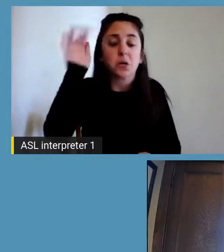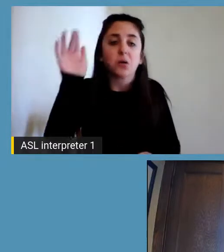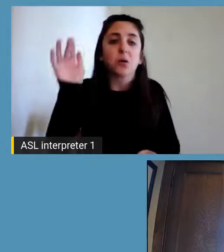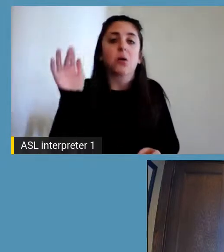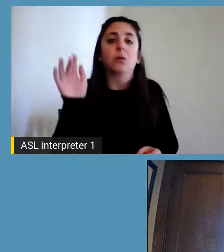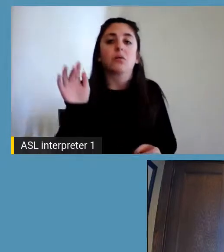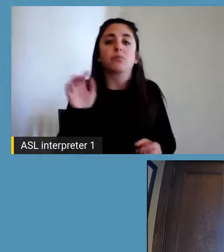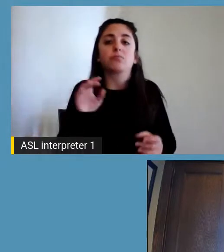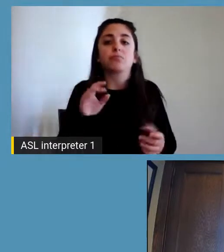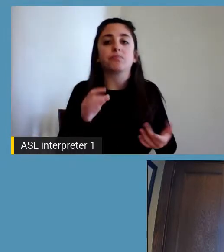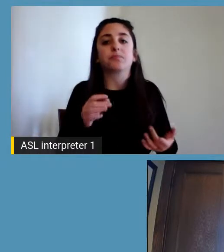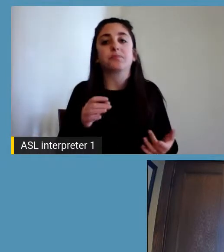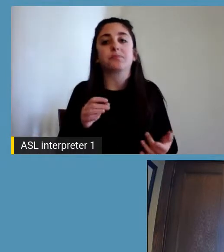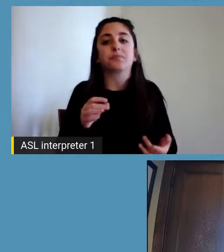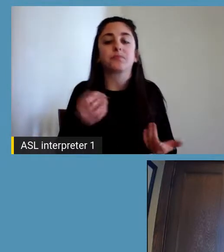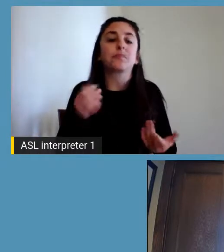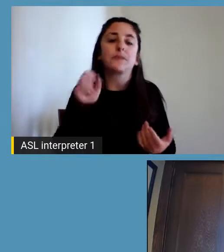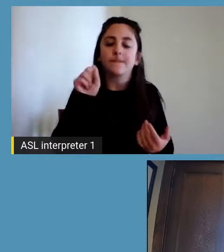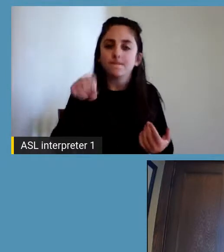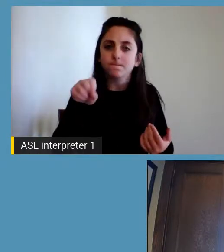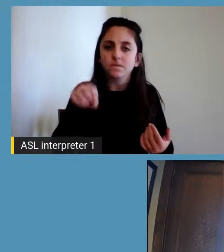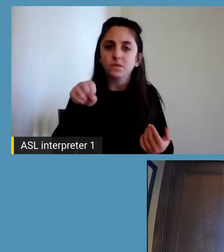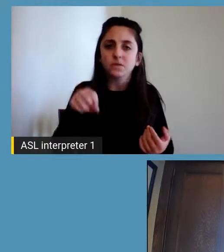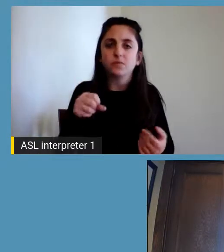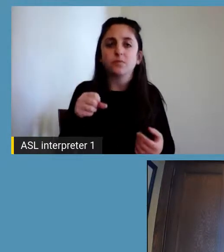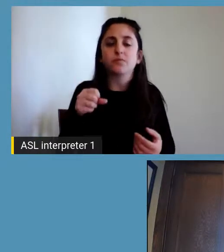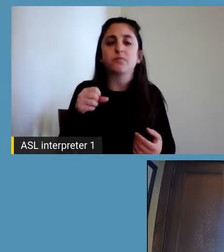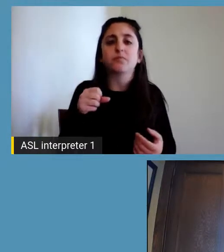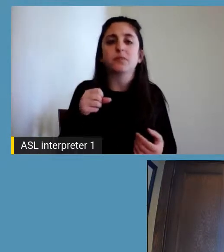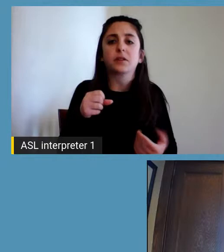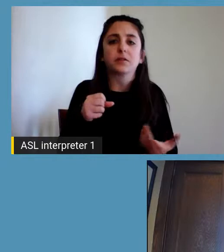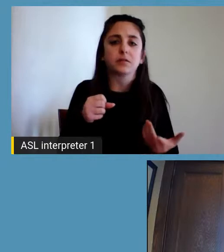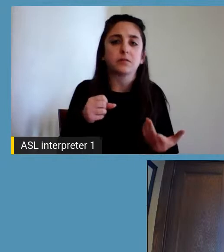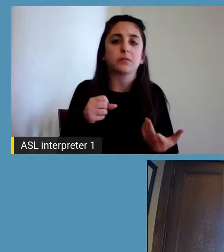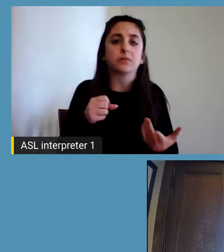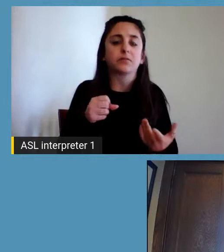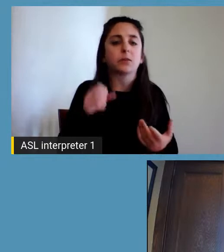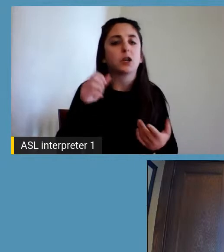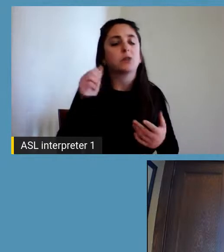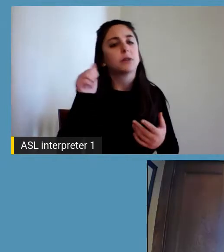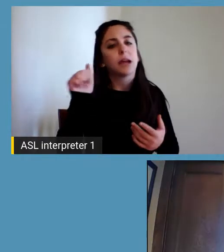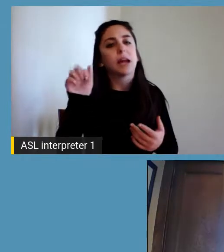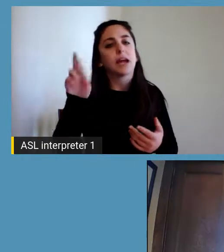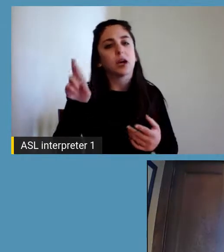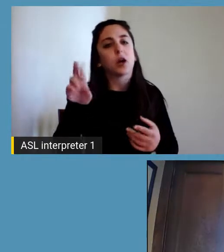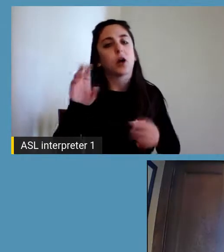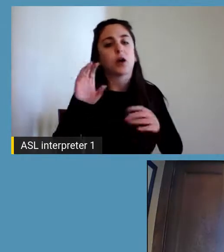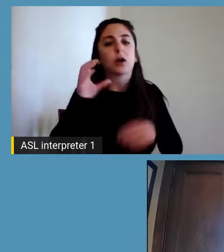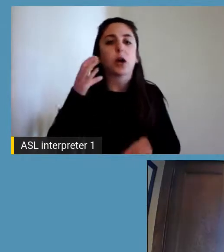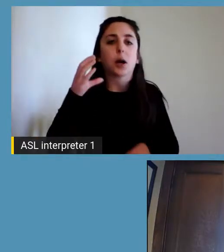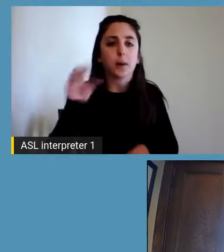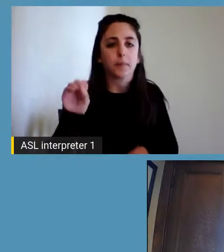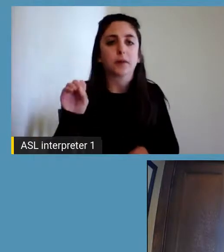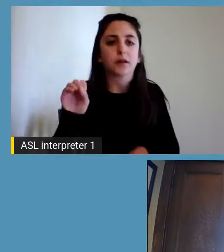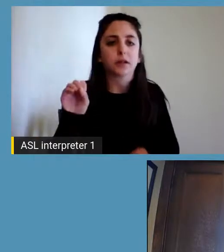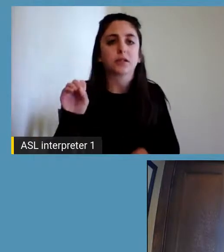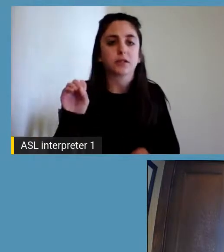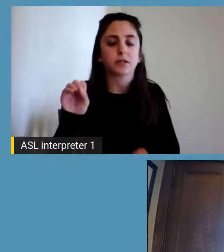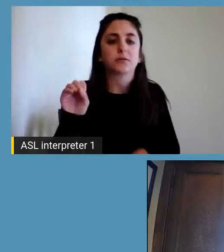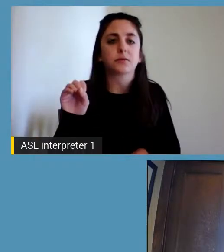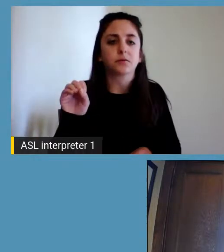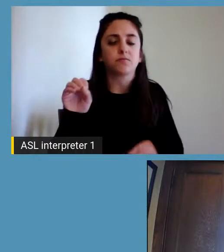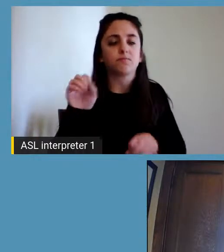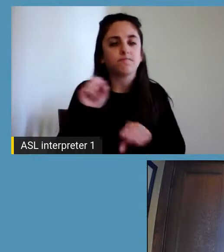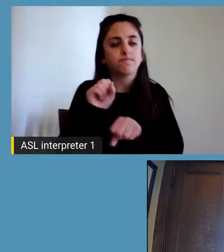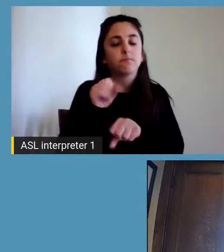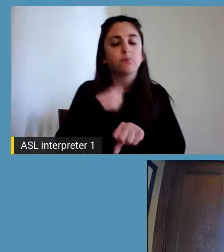yes, there are. I'm working with one if I would look into AR companies, they do exist. I'm working with one